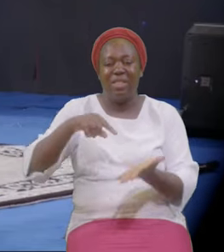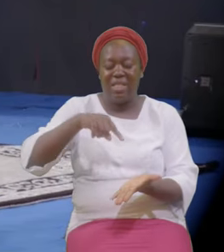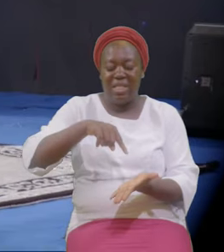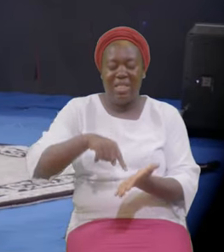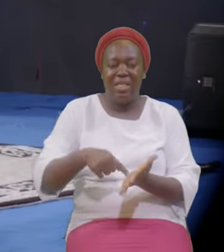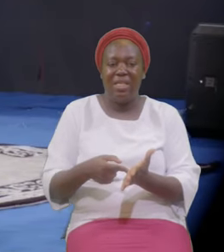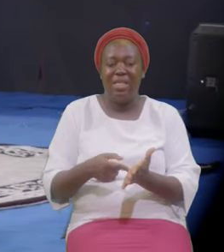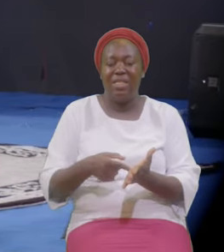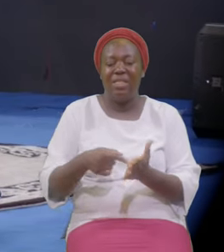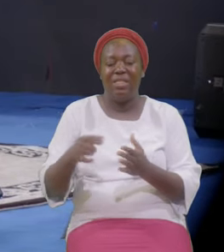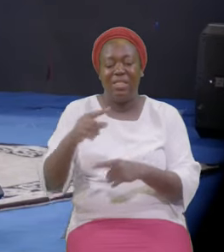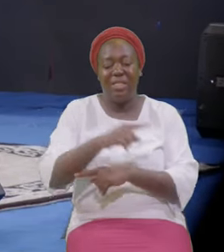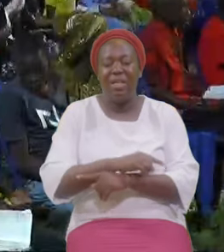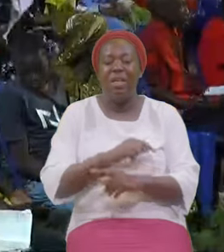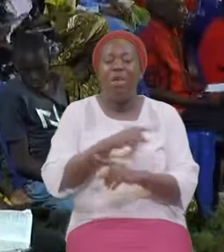when is your day?